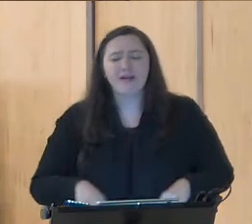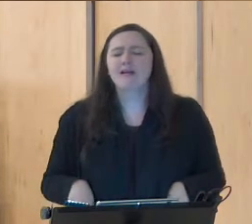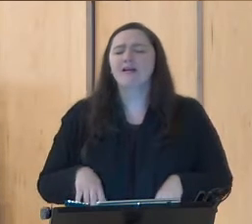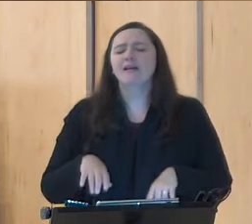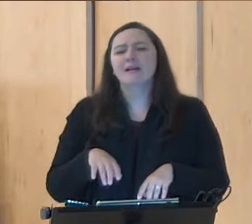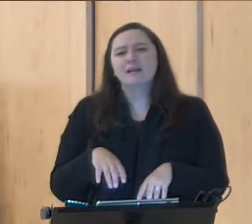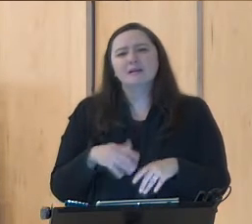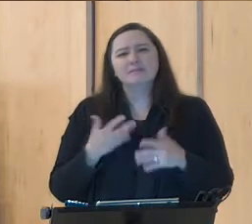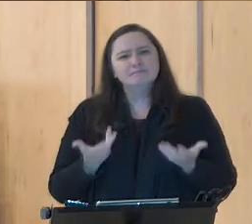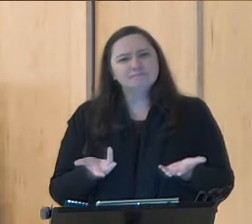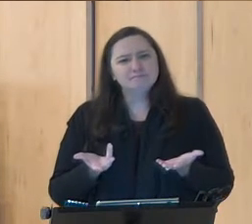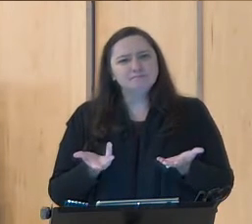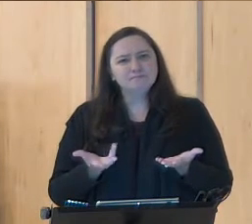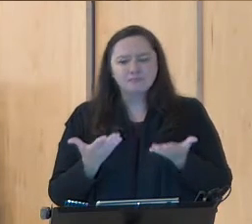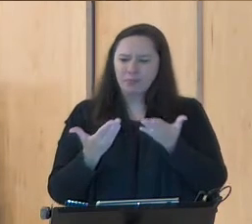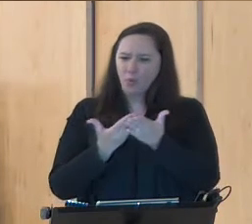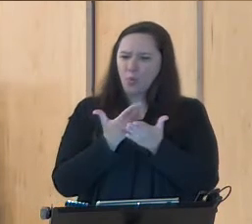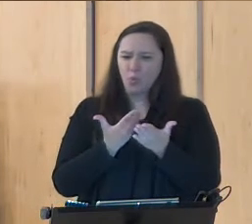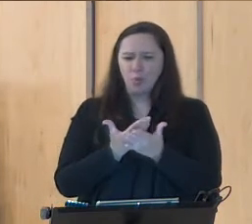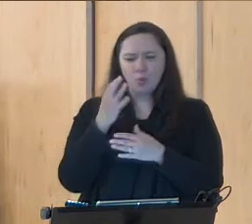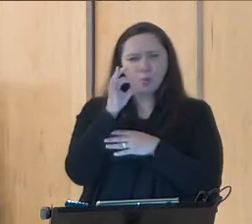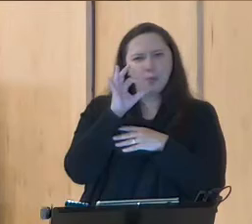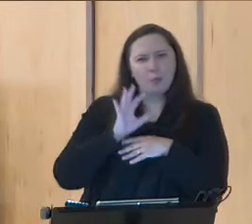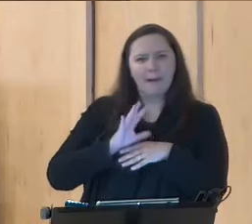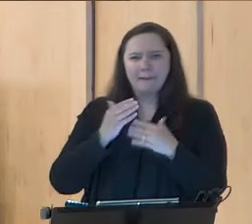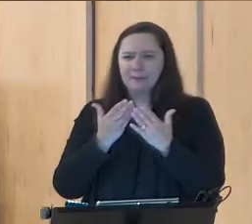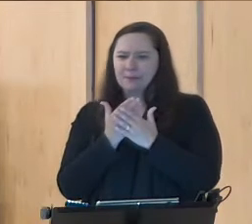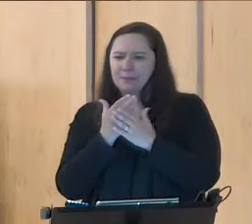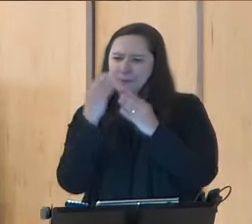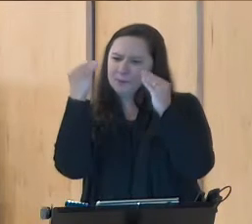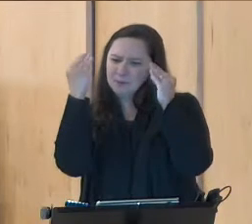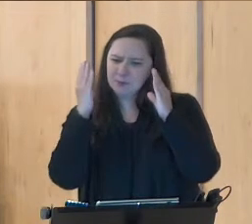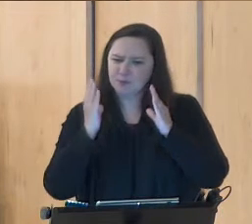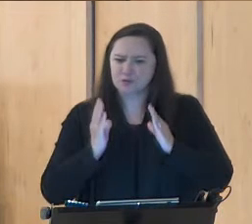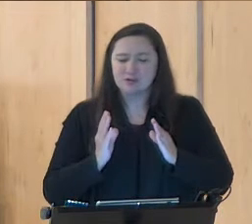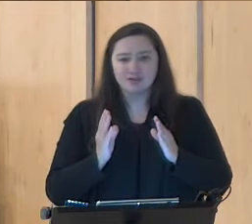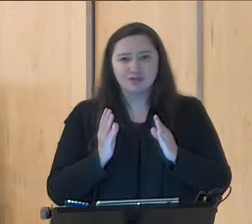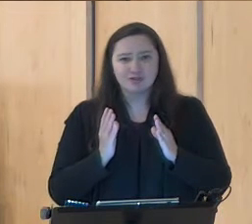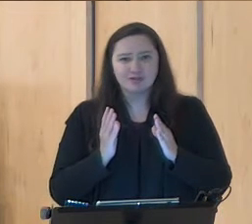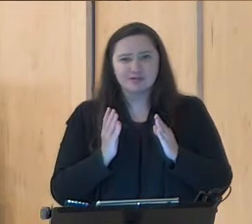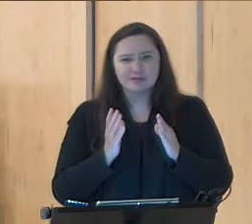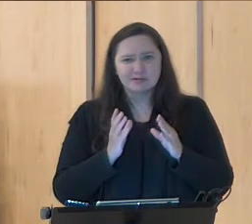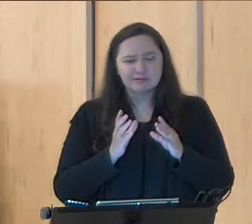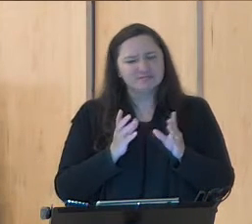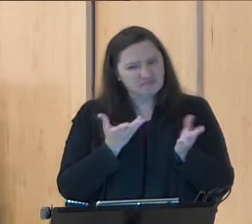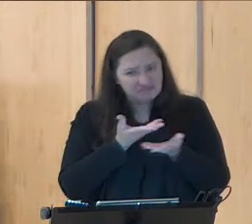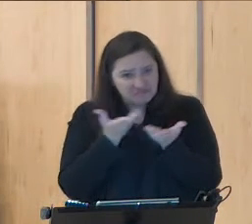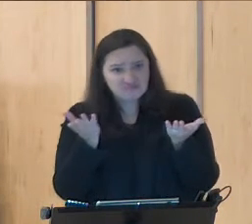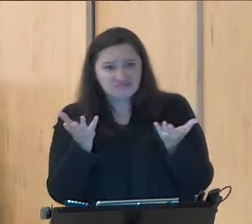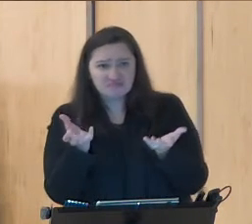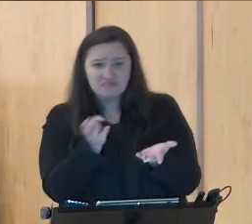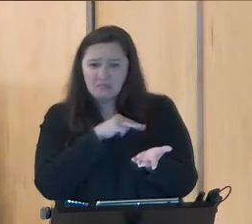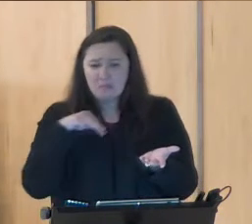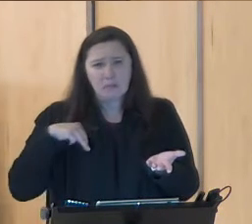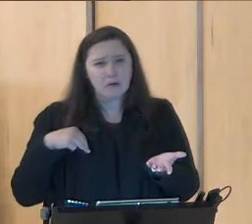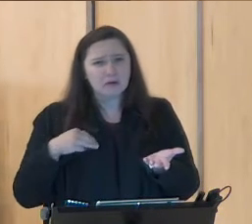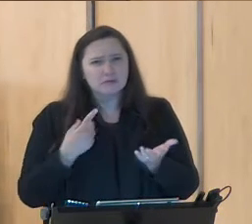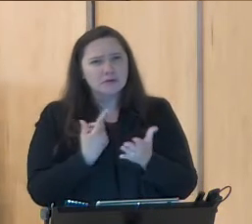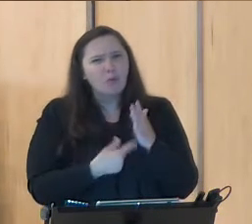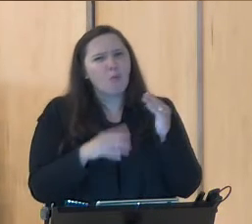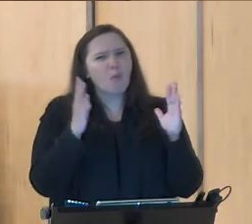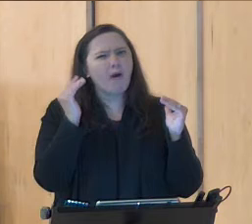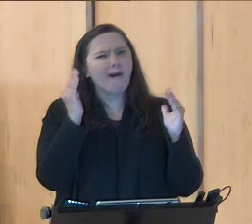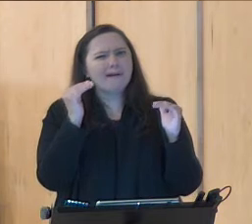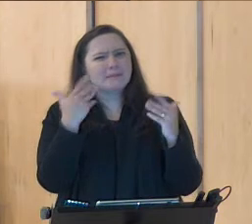should newly installed pastors and teachers and members expect from one another as they